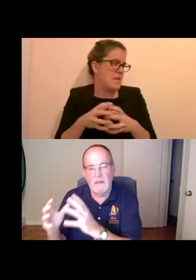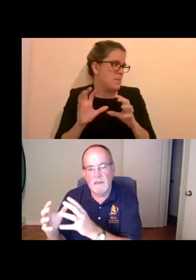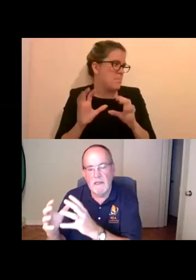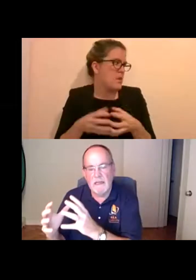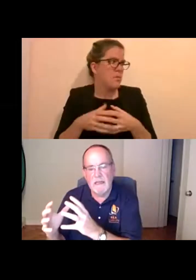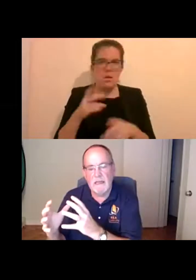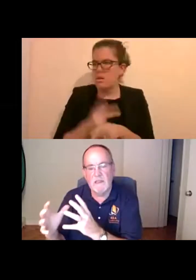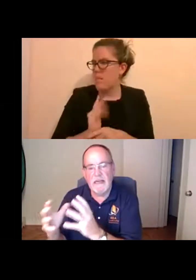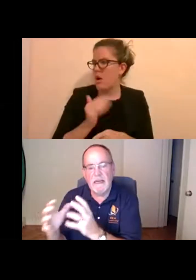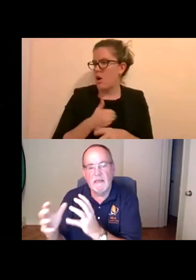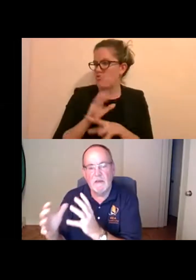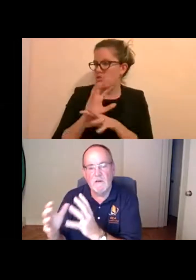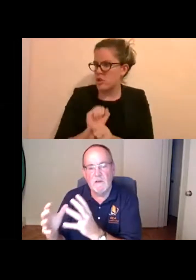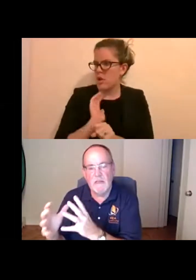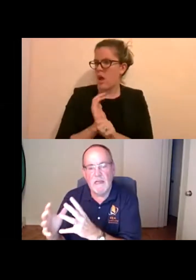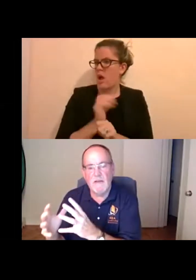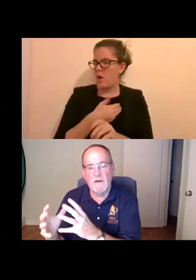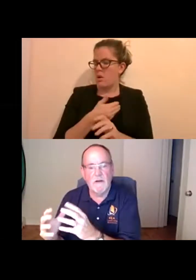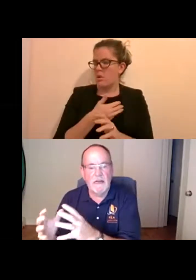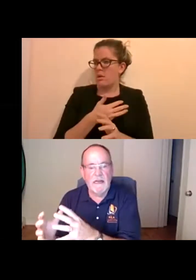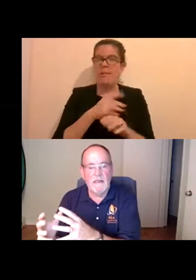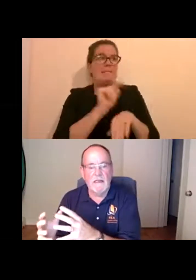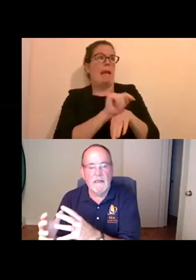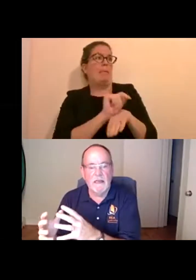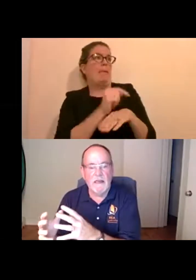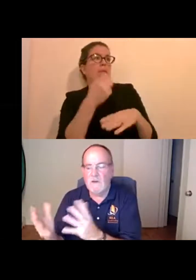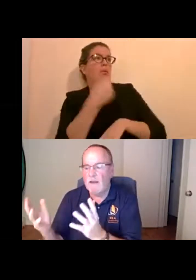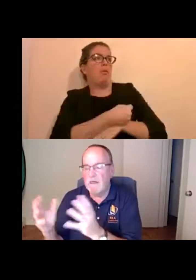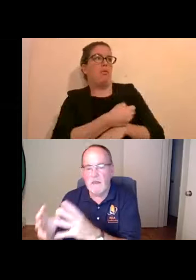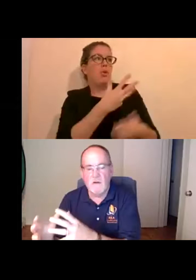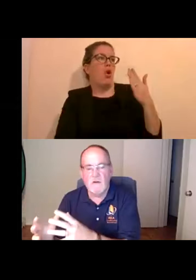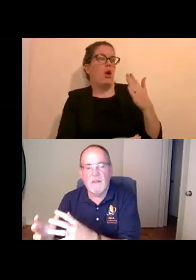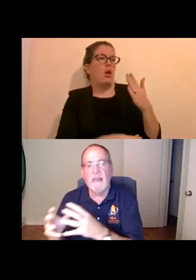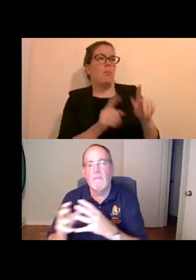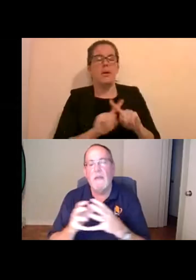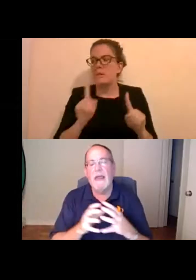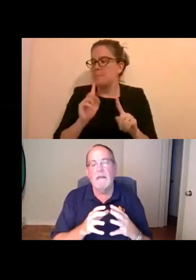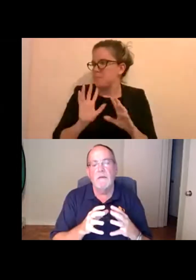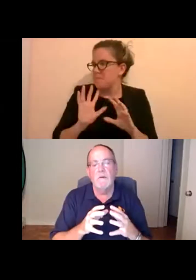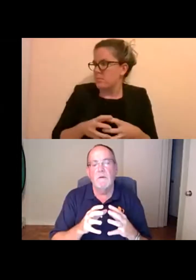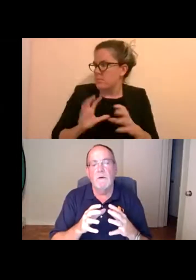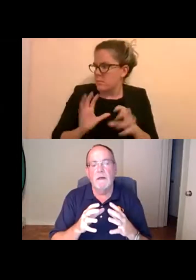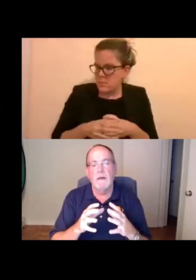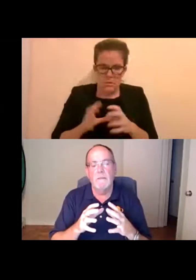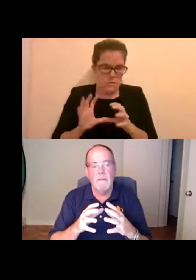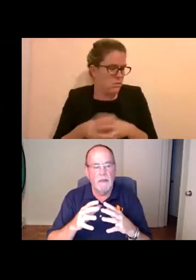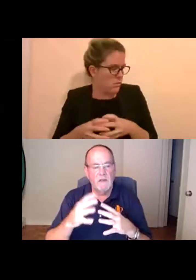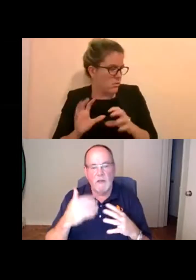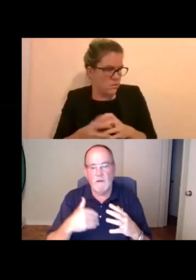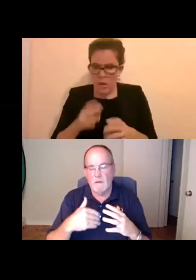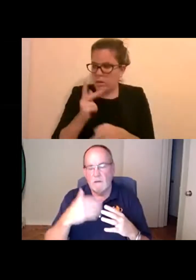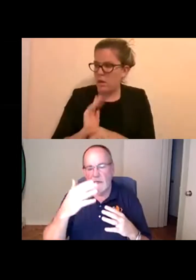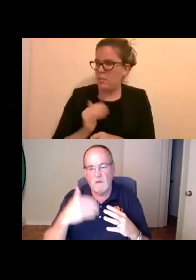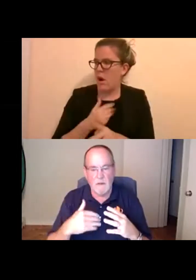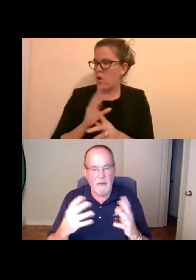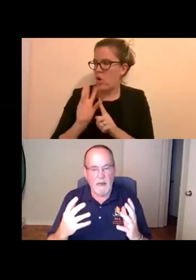but they stayed, together. And then after 70 years, they came back to